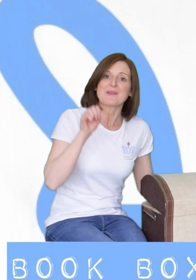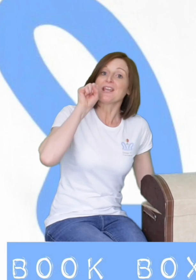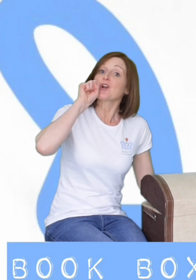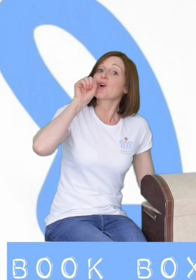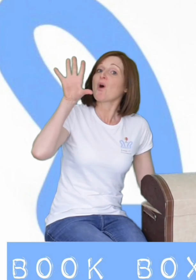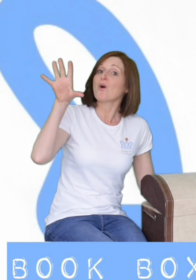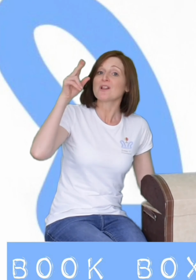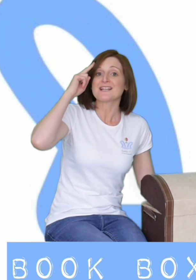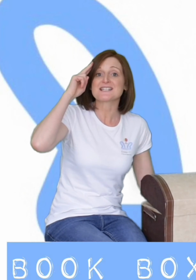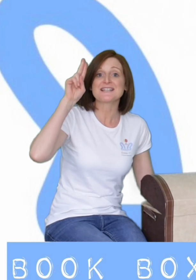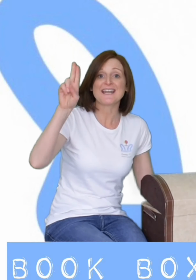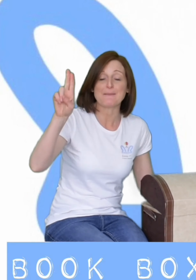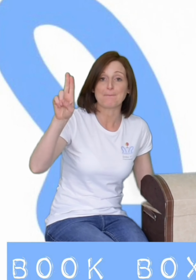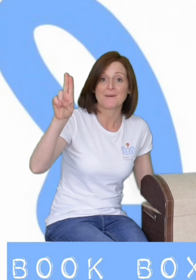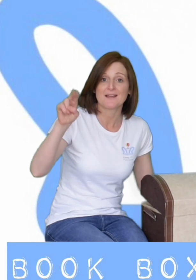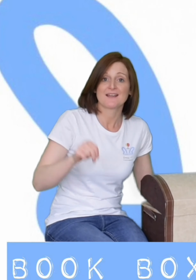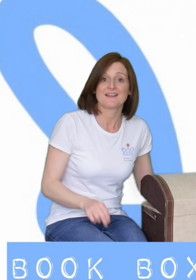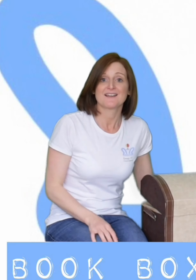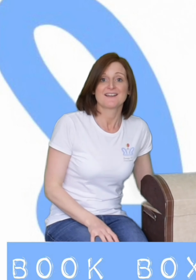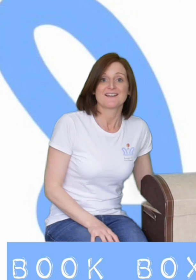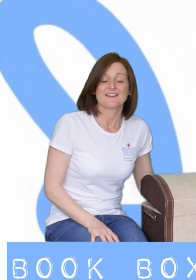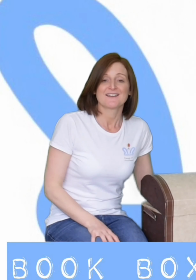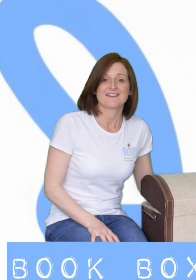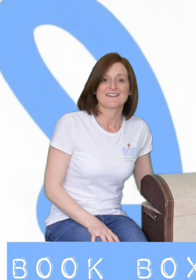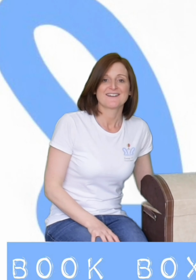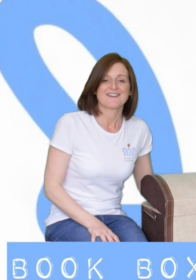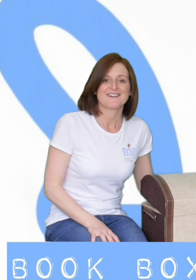help me call his name?